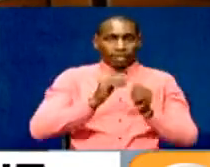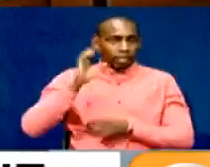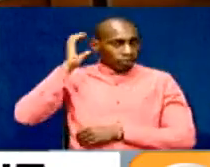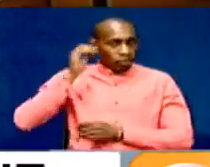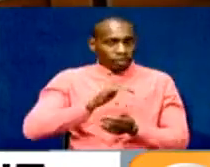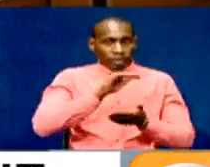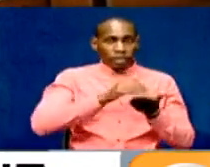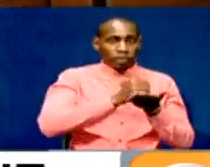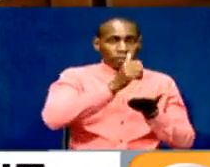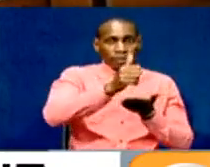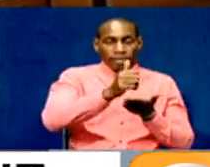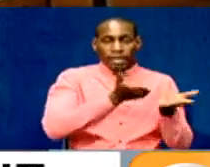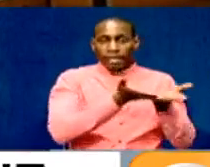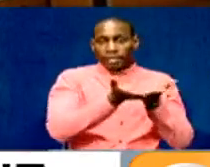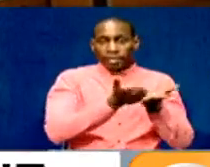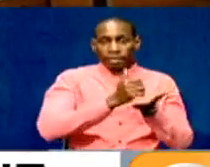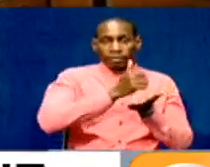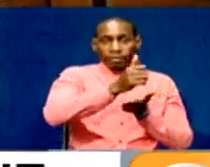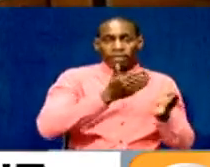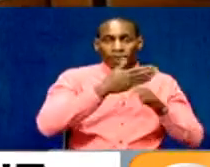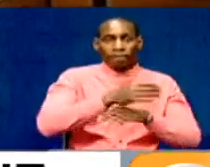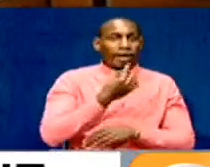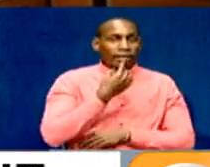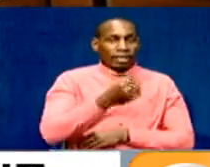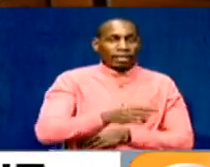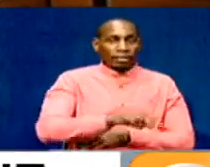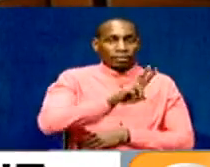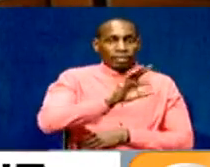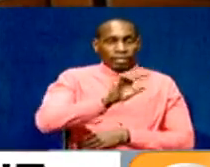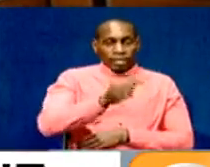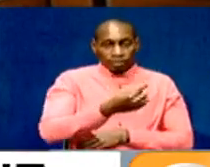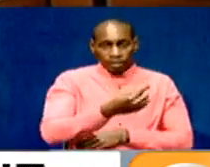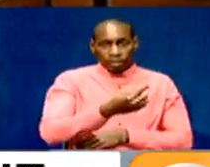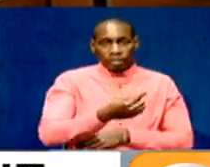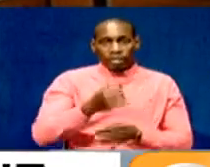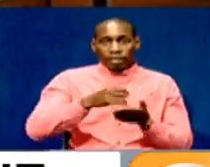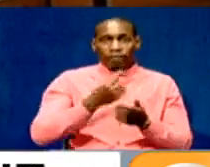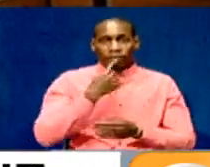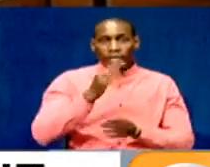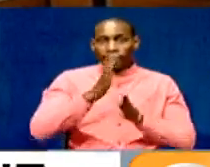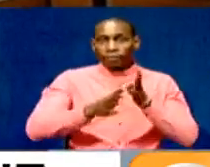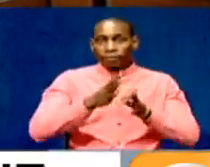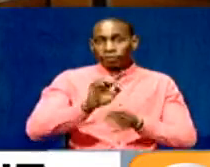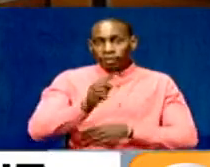Colleges Central Placement Service placed more than 123,000 of